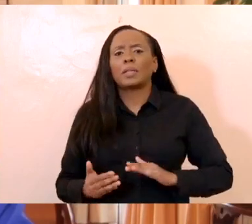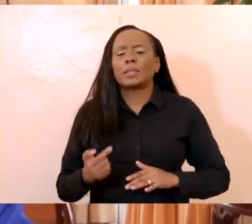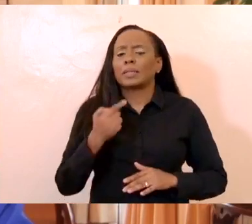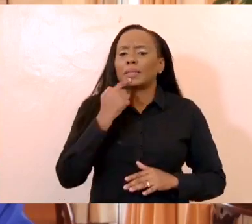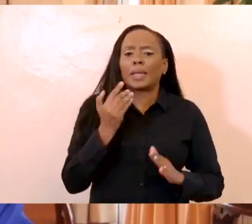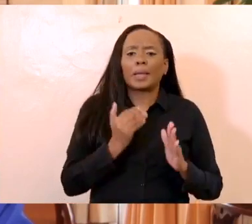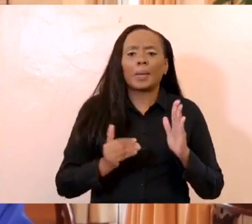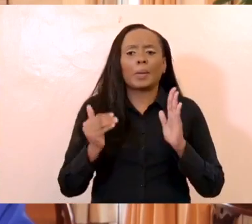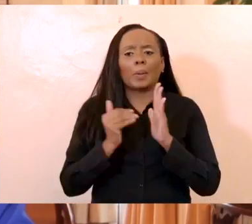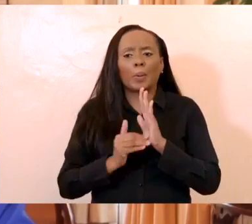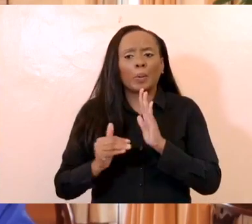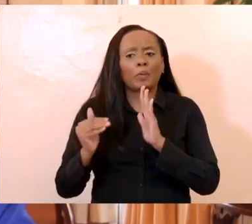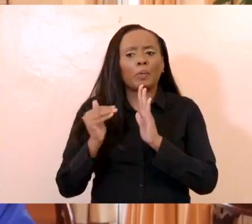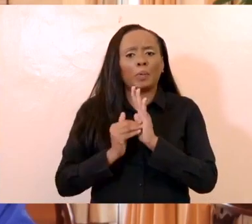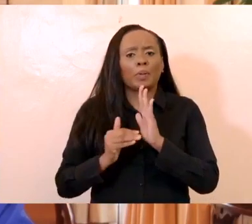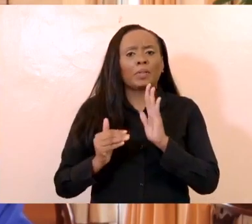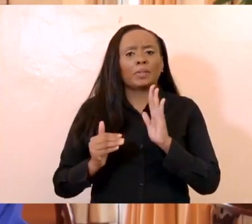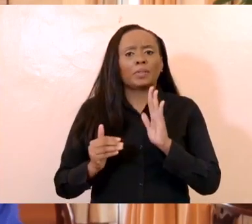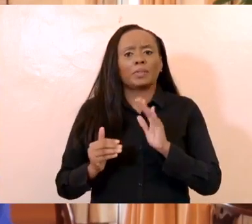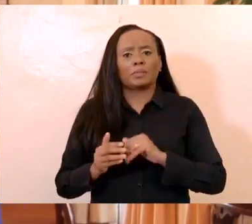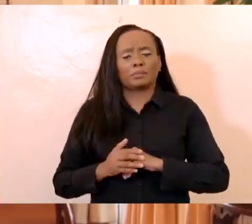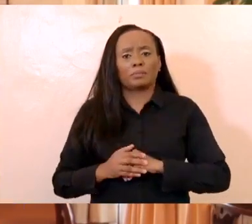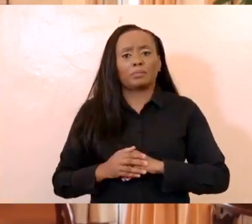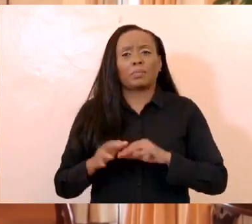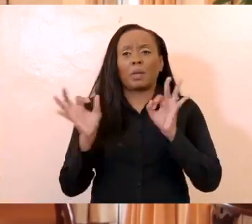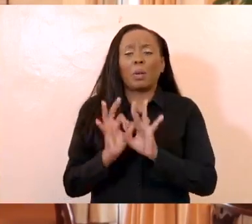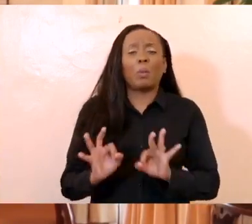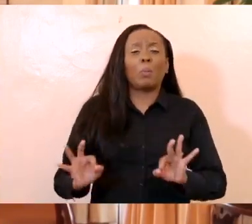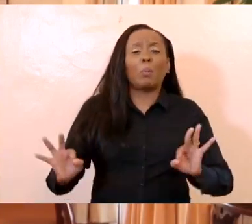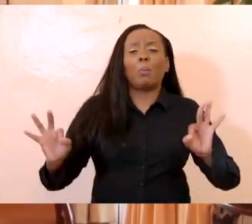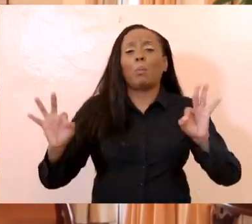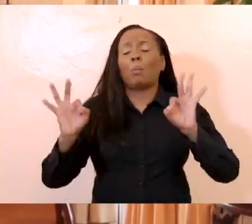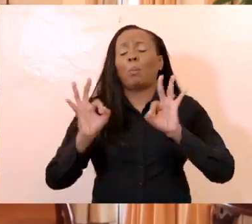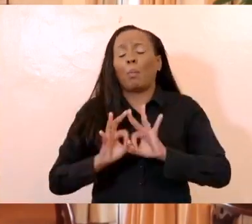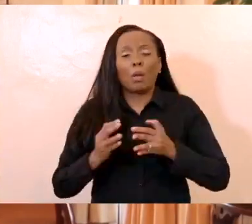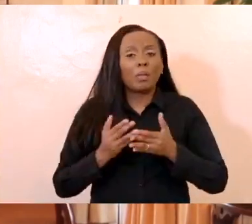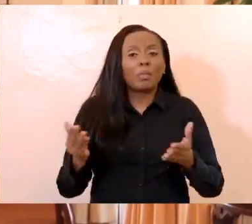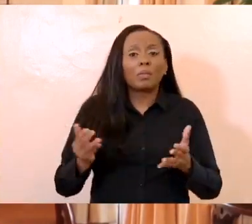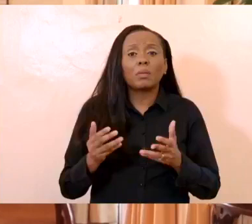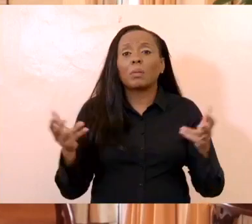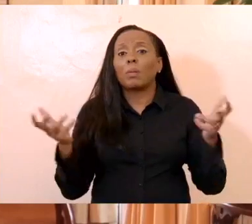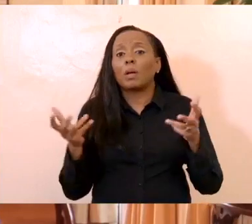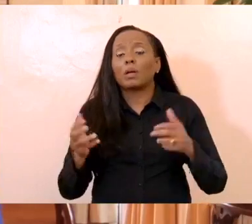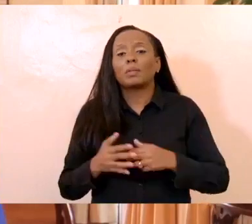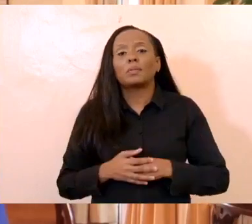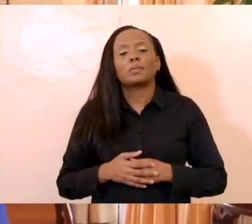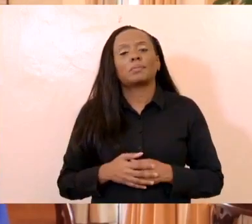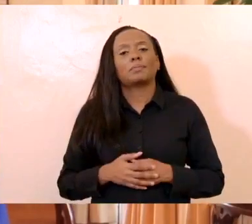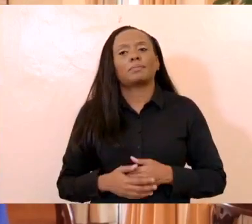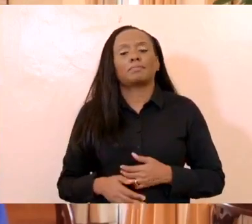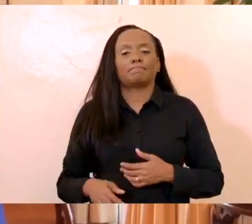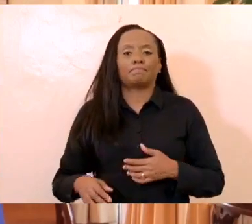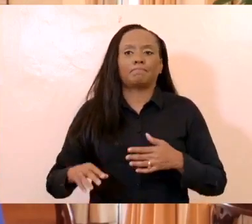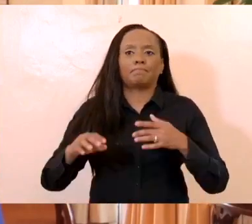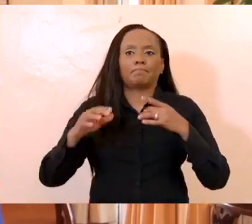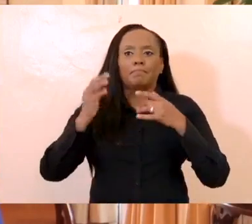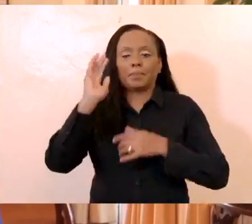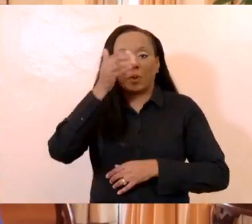very first case, that the important thing for all Barbadians is to wear their